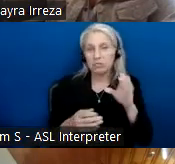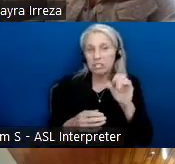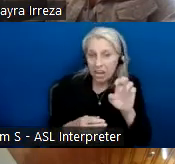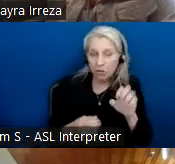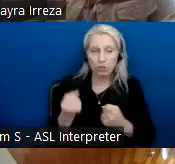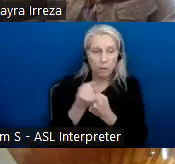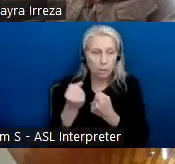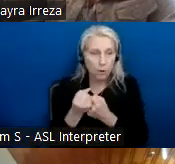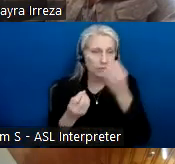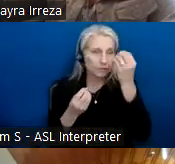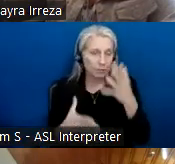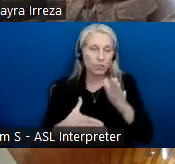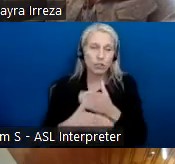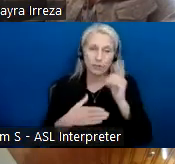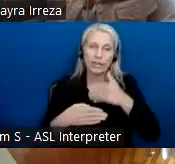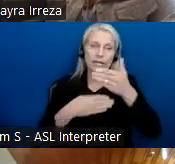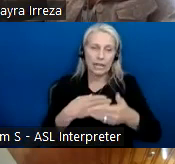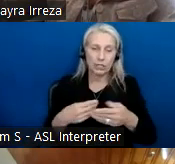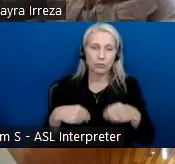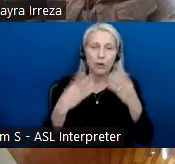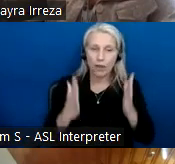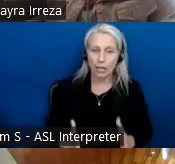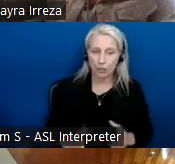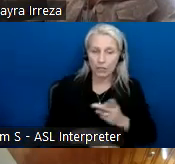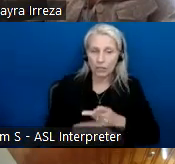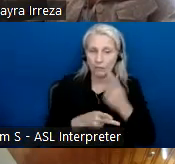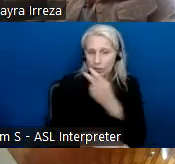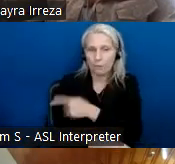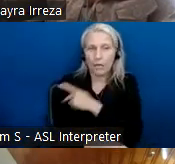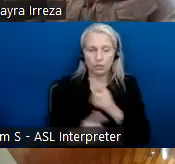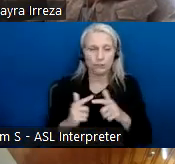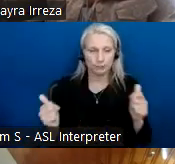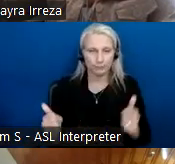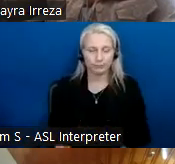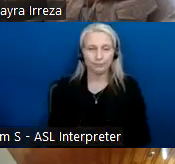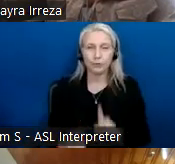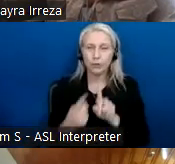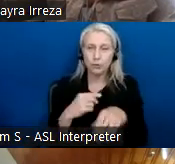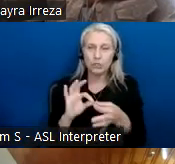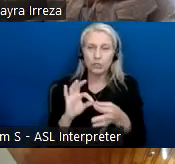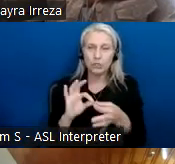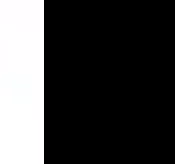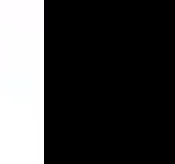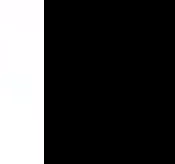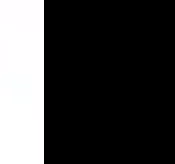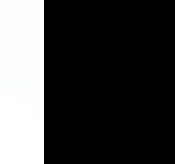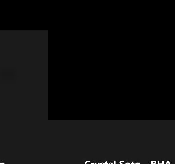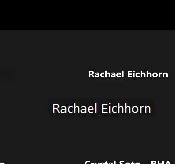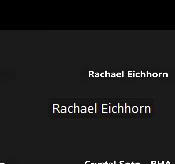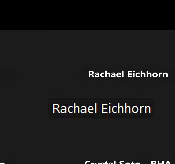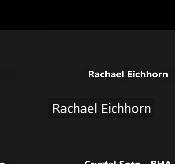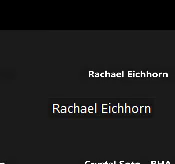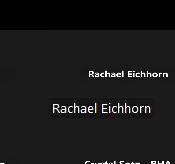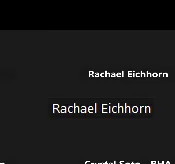supports the information sharing for the next provider caring for the patient and vice versa. We are also excited